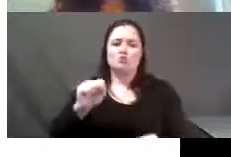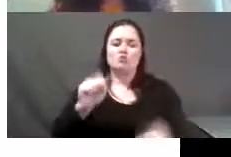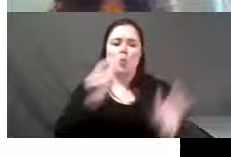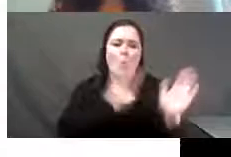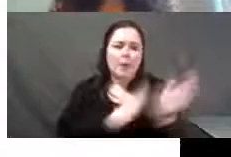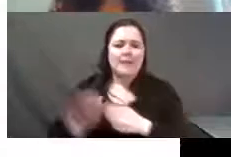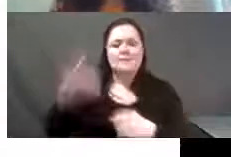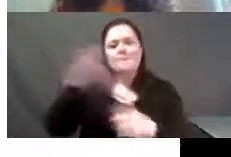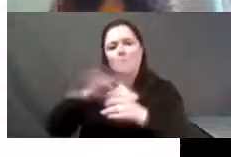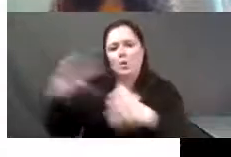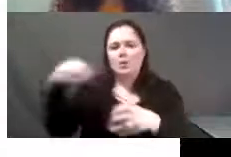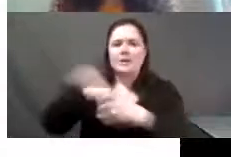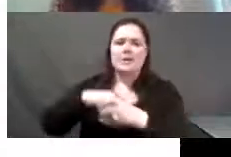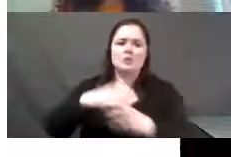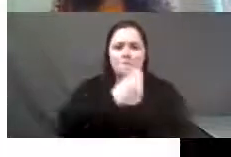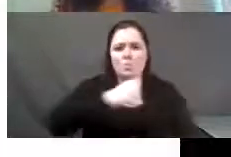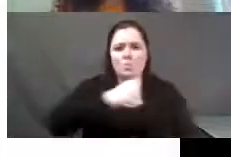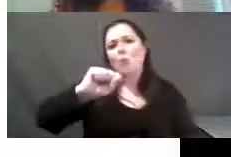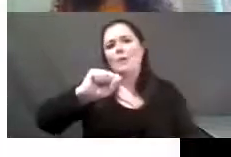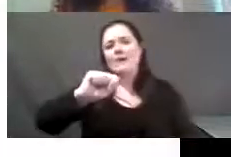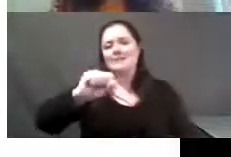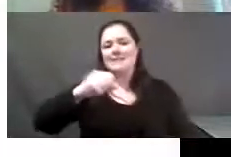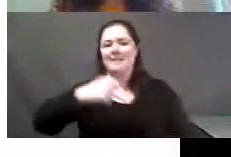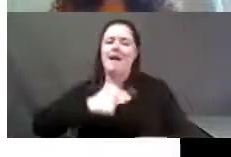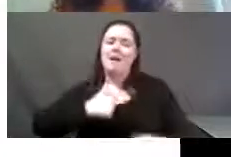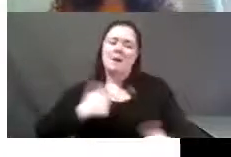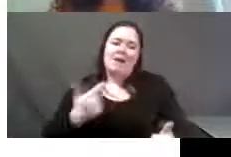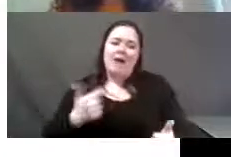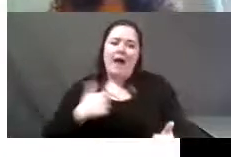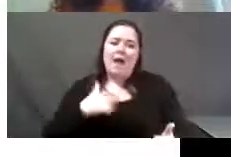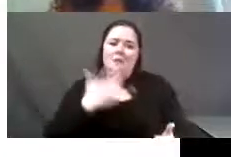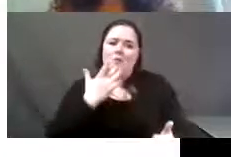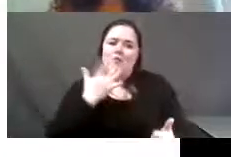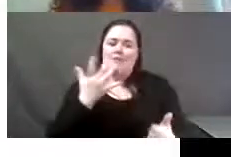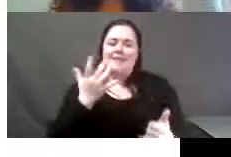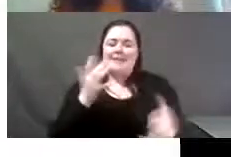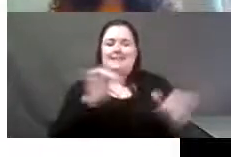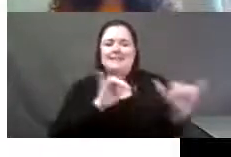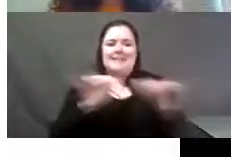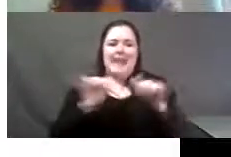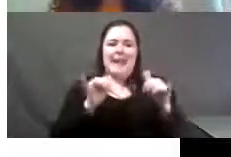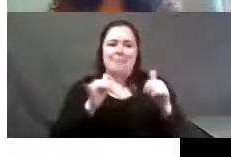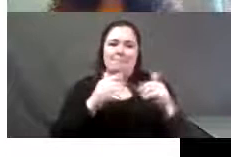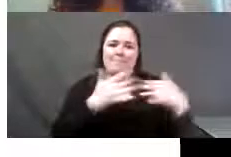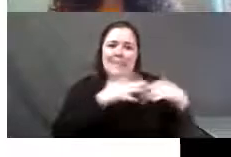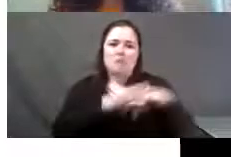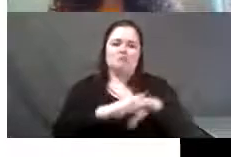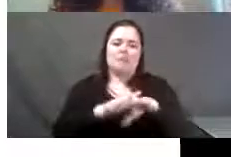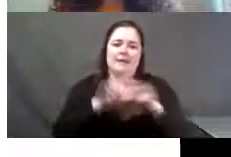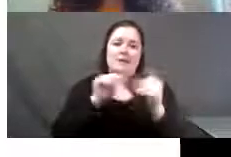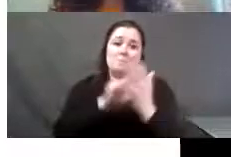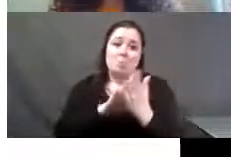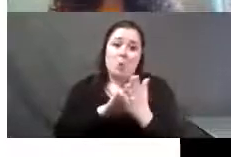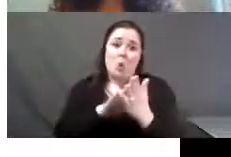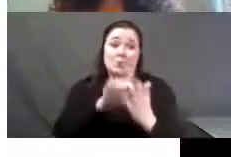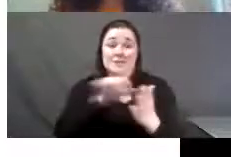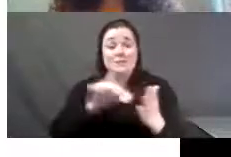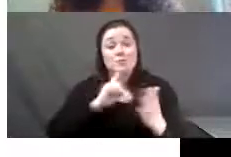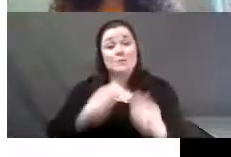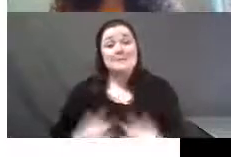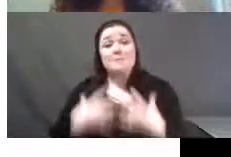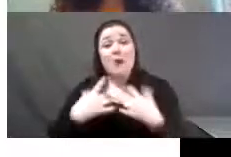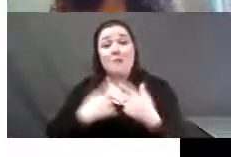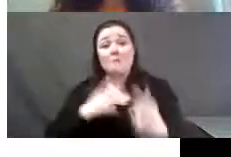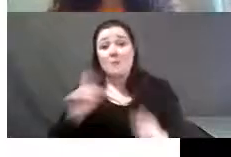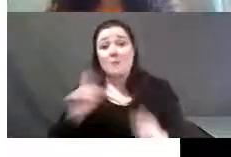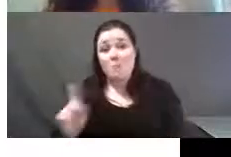and protesting. I like to take a similar integrated approach. And this was actually inspired by Alexis